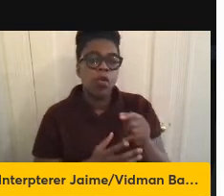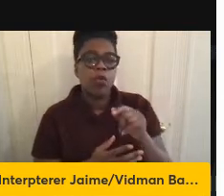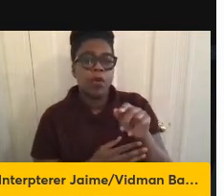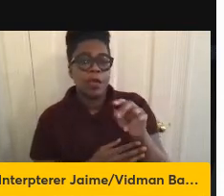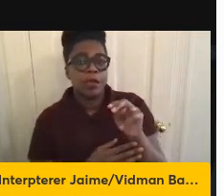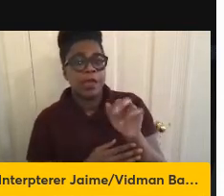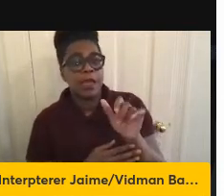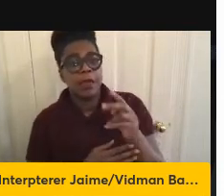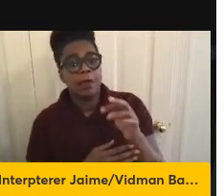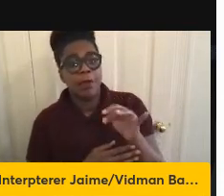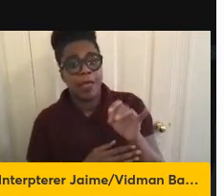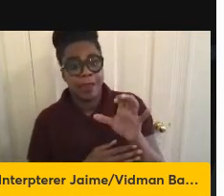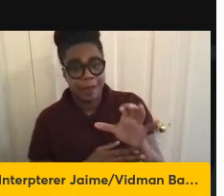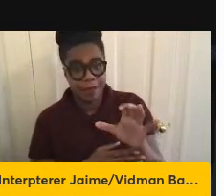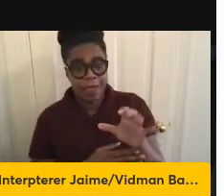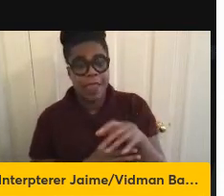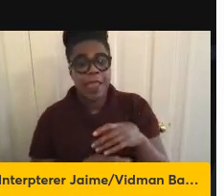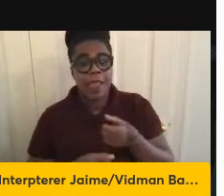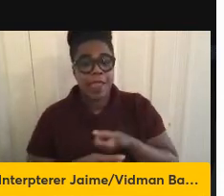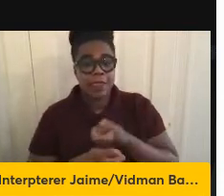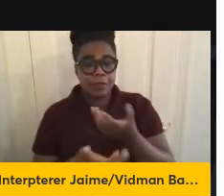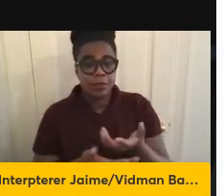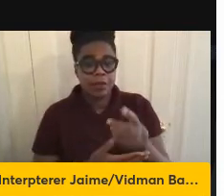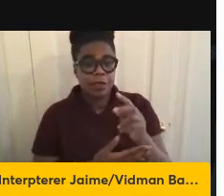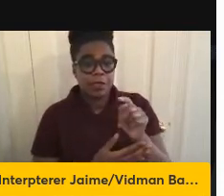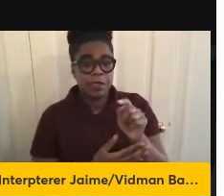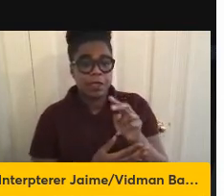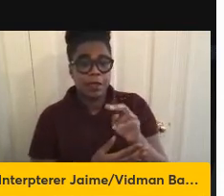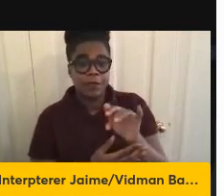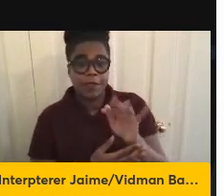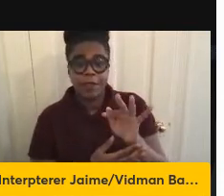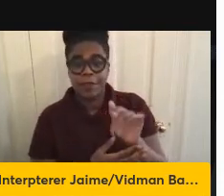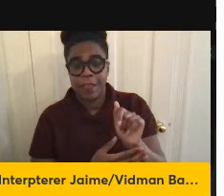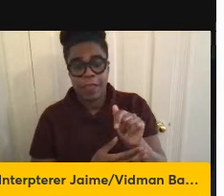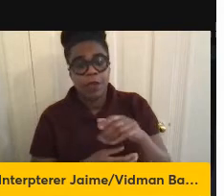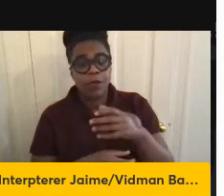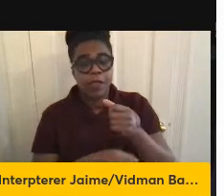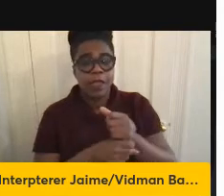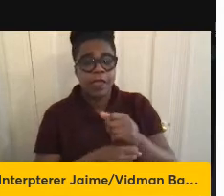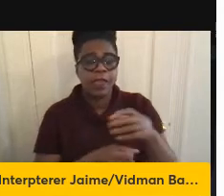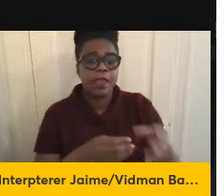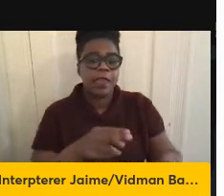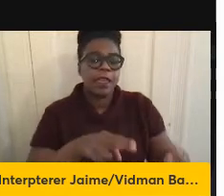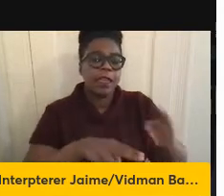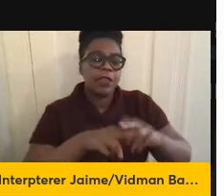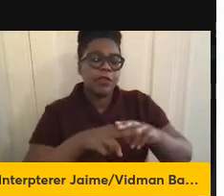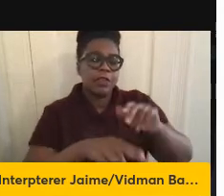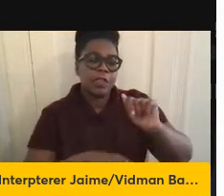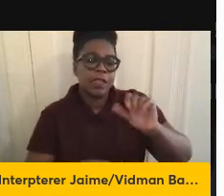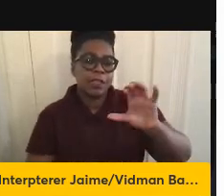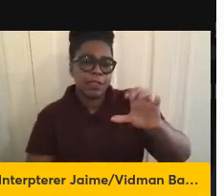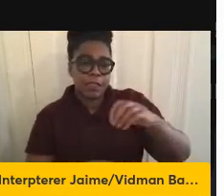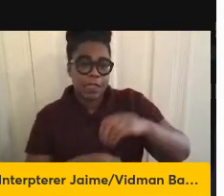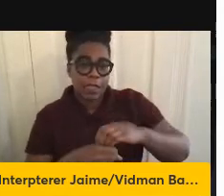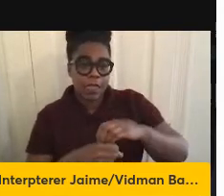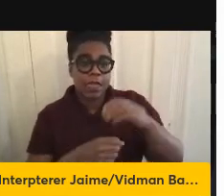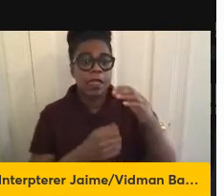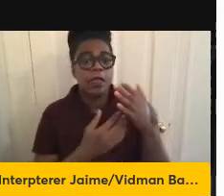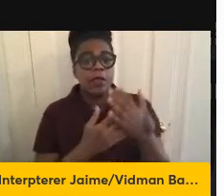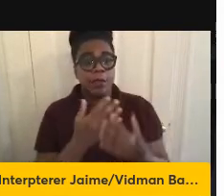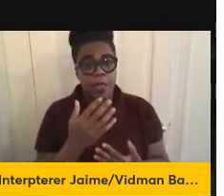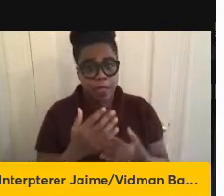cells express TNF-alpha receptors, we get an increase in ASCs in the blood with TNF-alpha treatment. However, when those receptors are absent